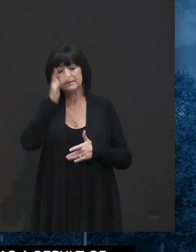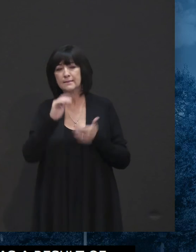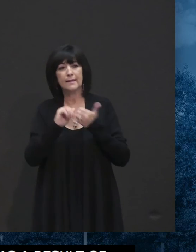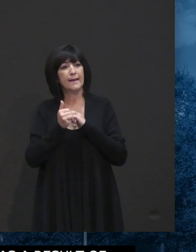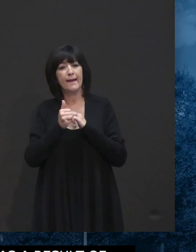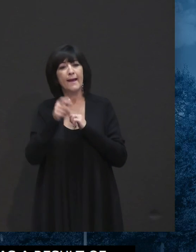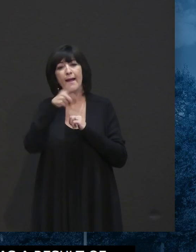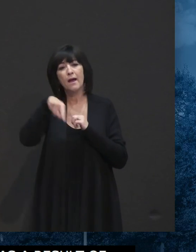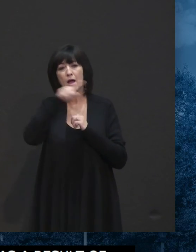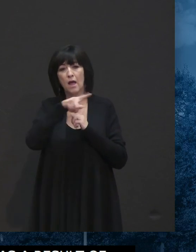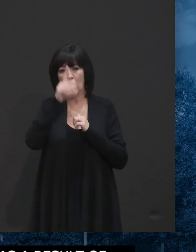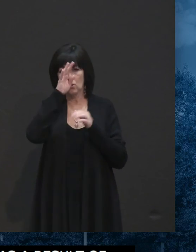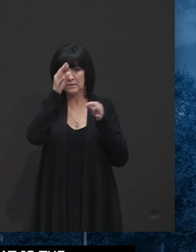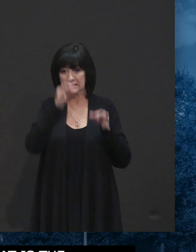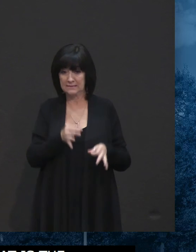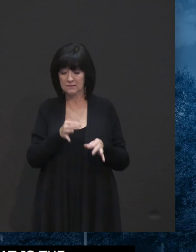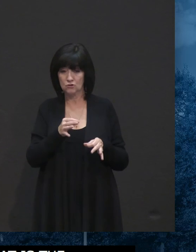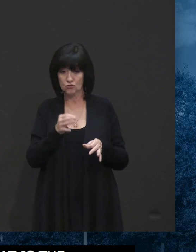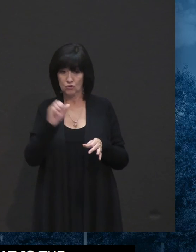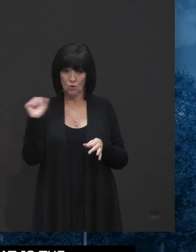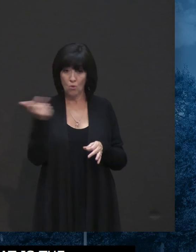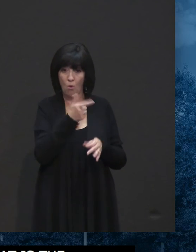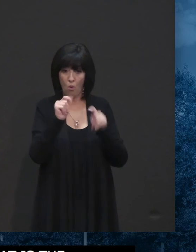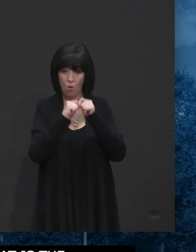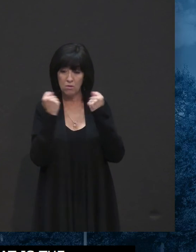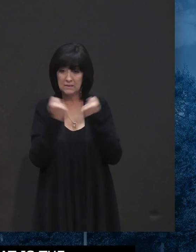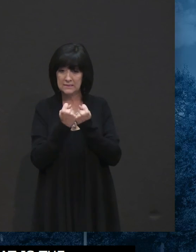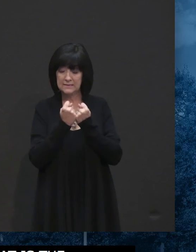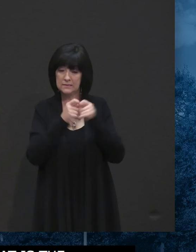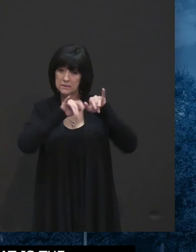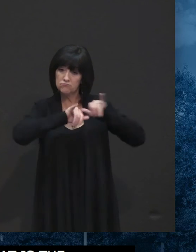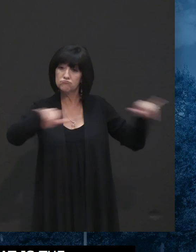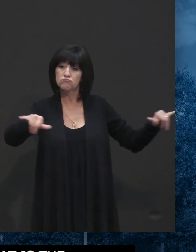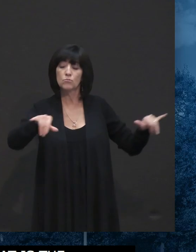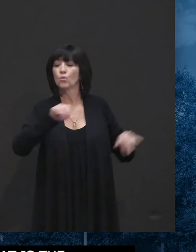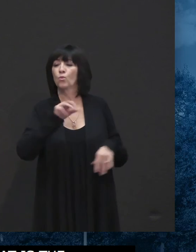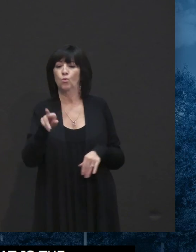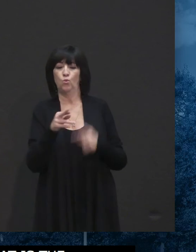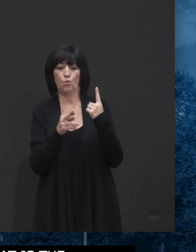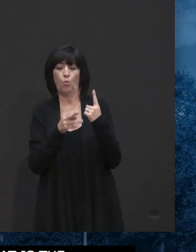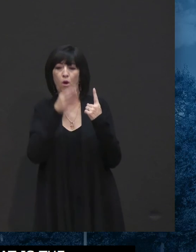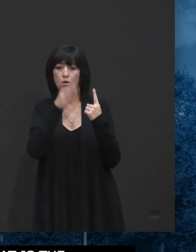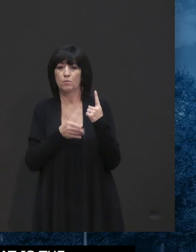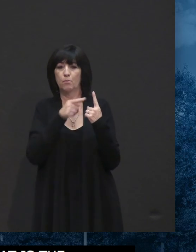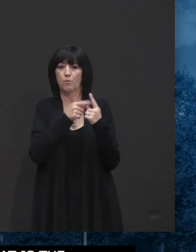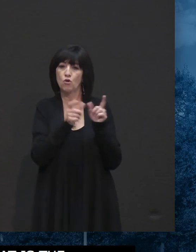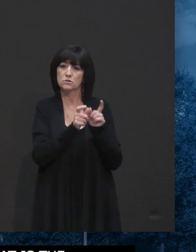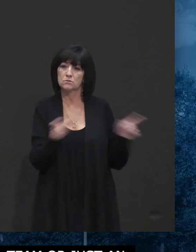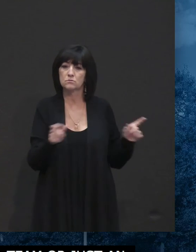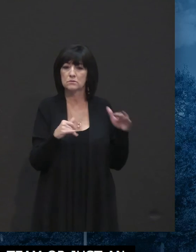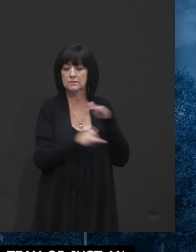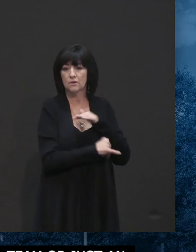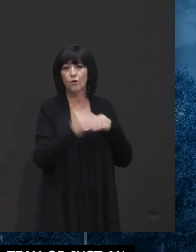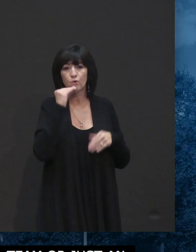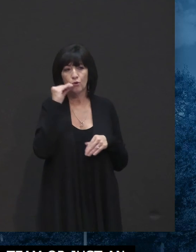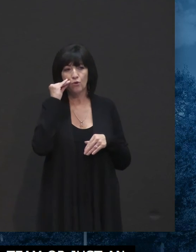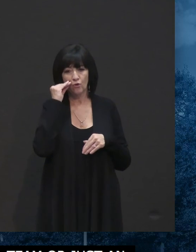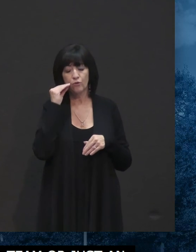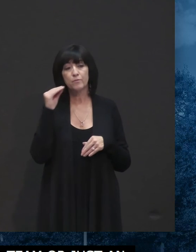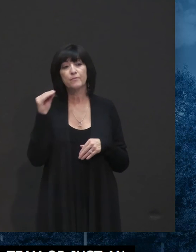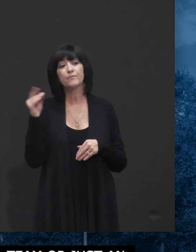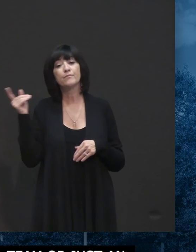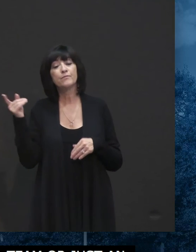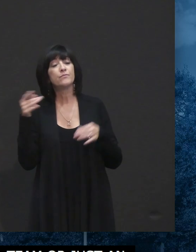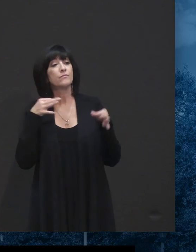just an individual will have to quarantine? Yeah, it's a great question. So every case is handled